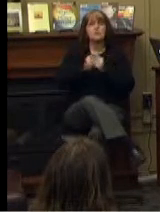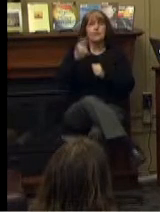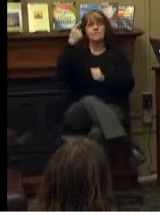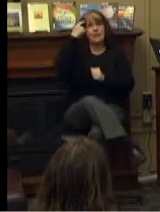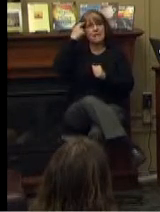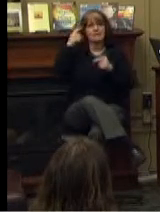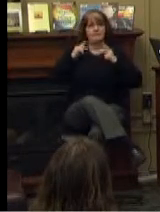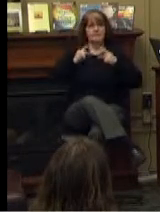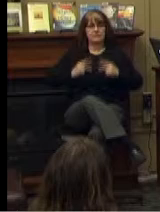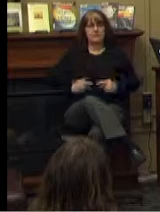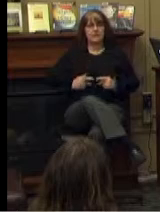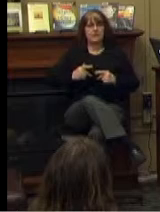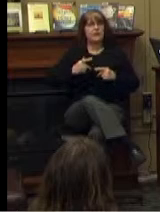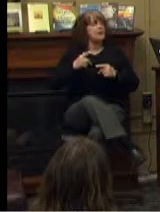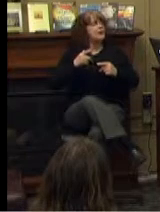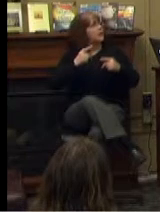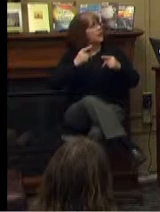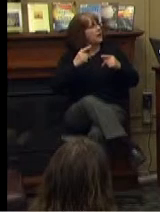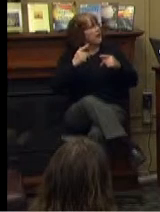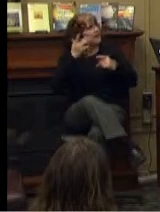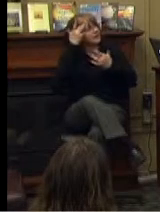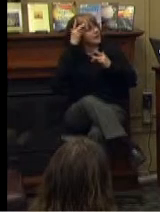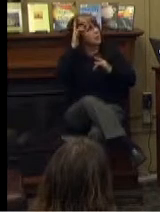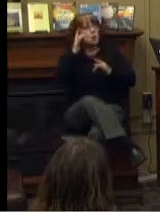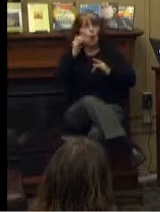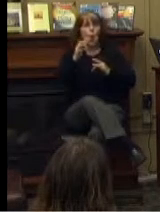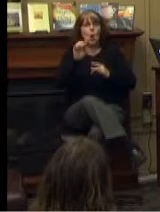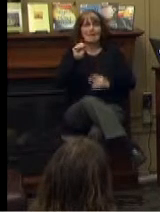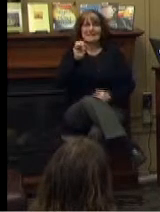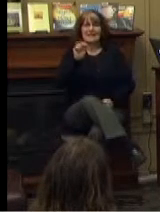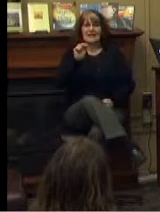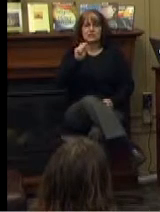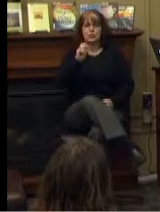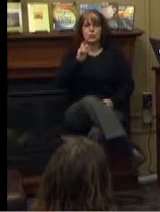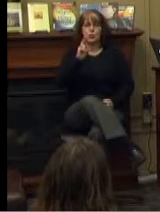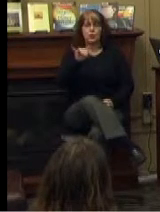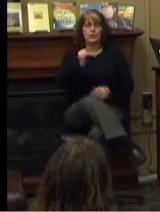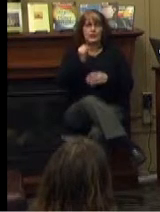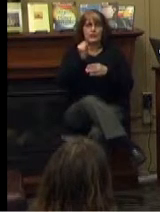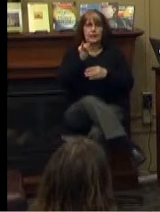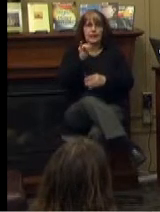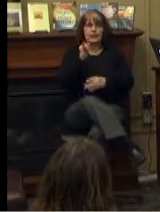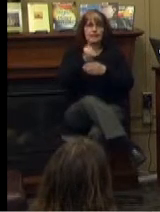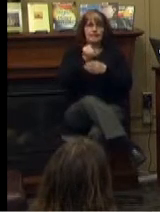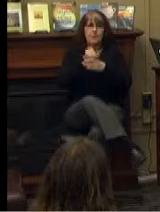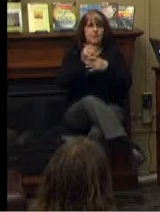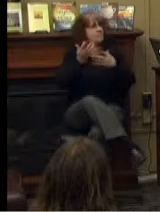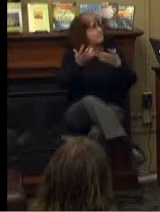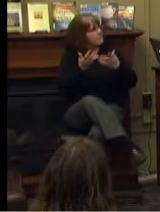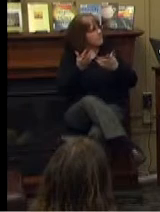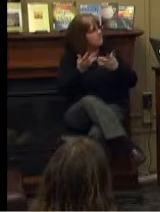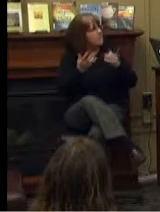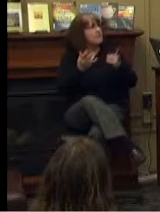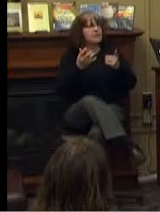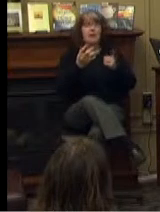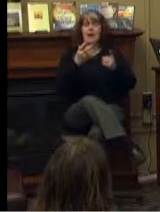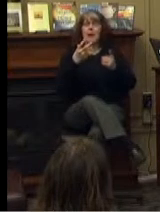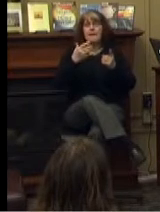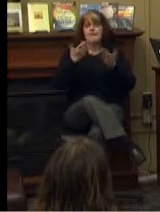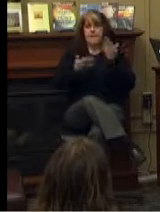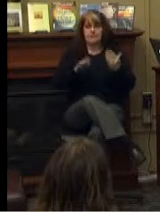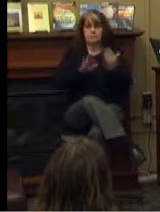physical, intellectual, sensory impairment where interactions with various barriers may hinder their full potential